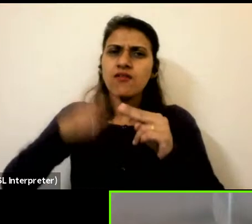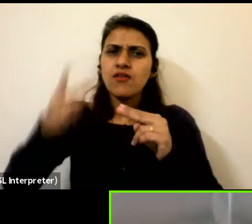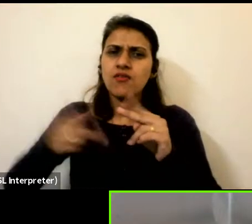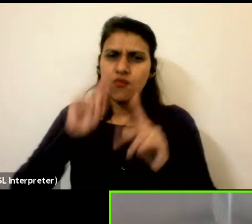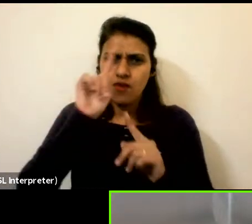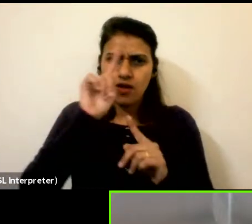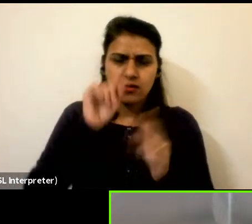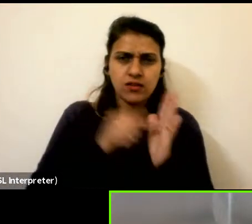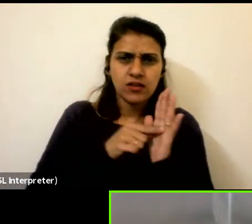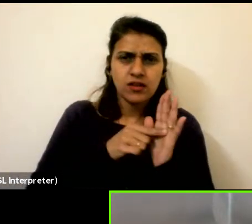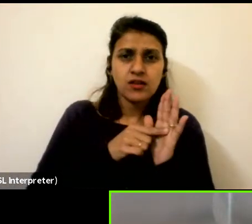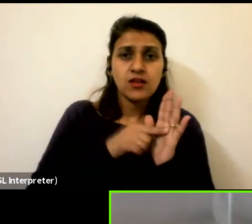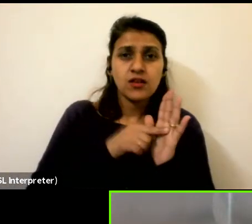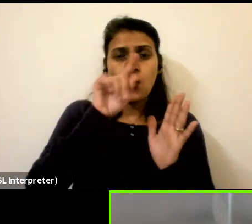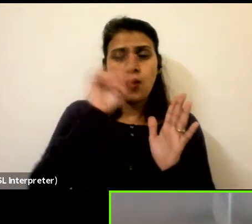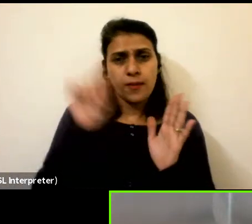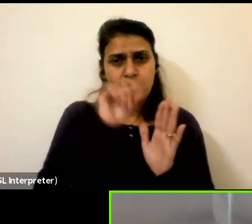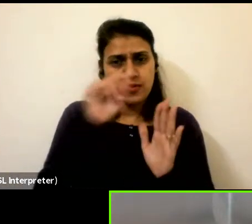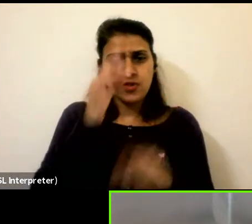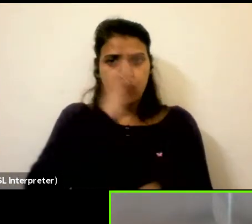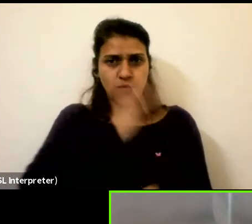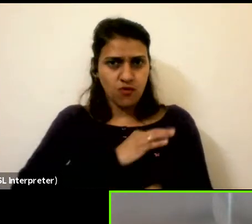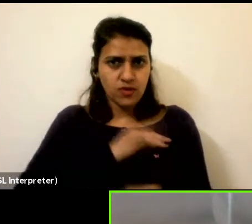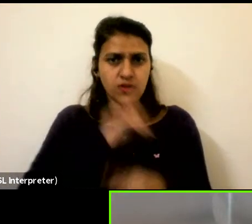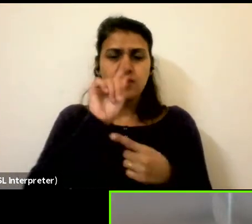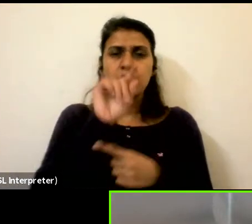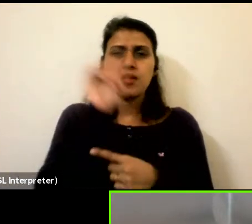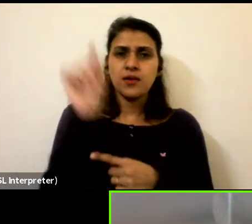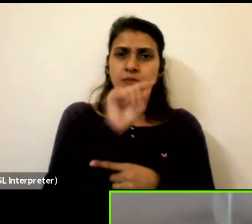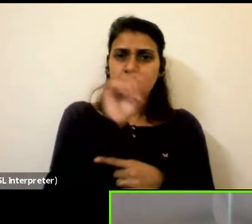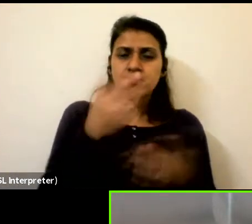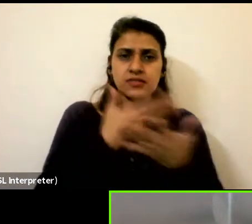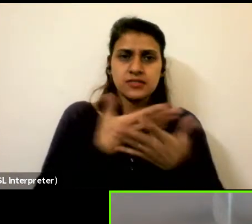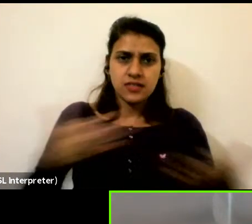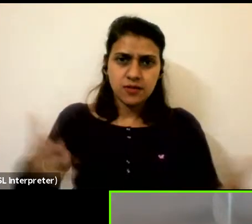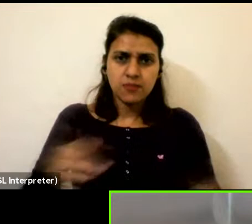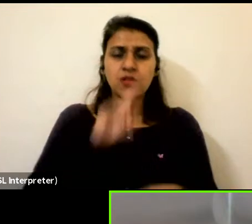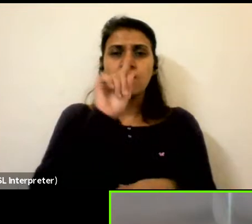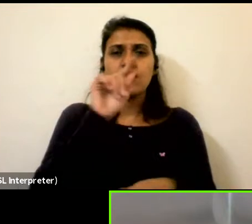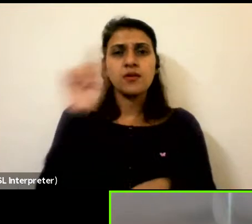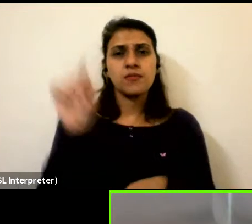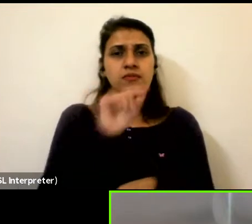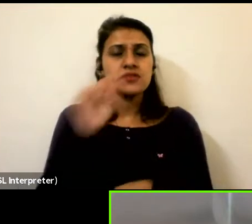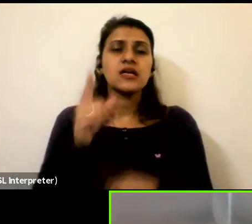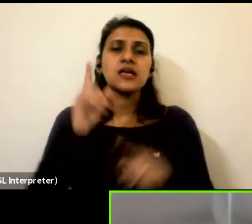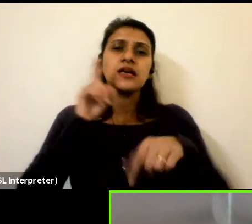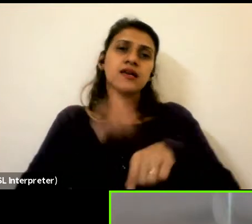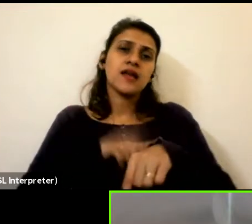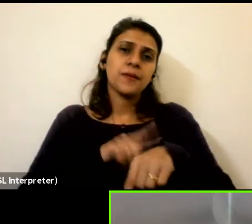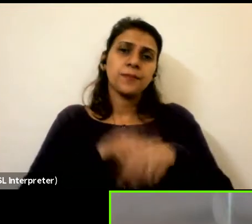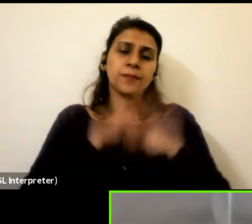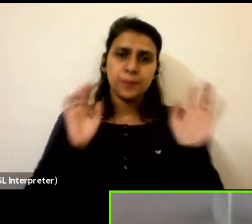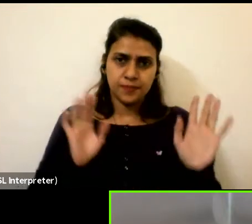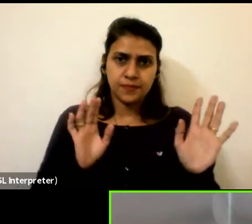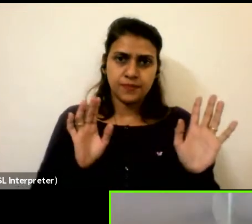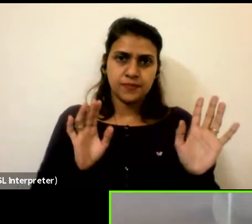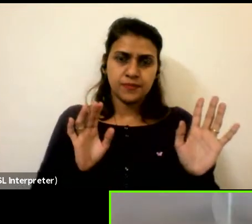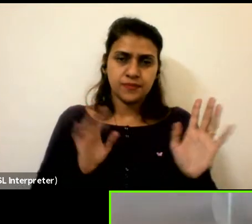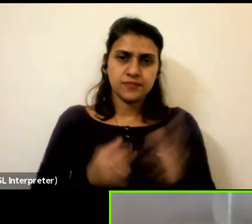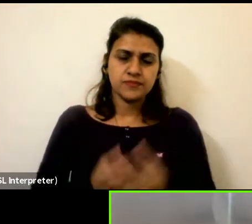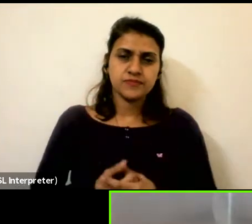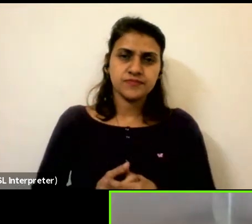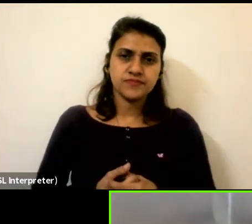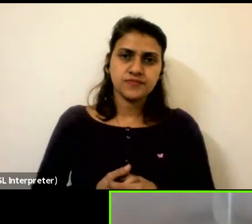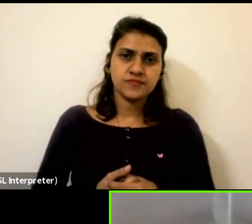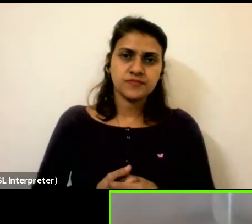1% of our profits or equity, 1% of our products, and 1% of our time to the non-profit sector. So